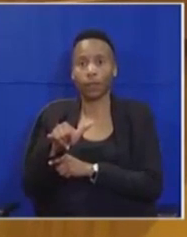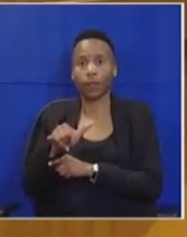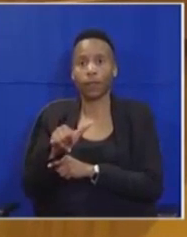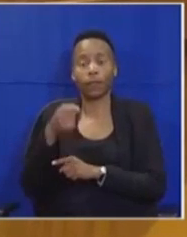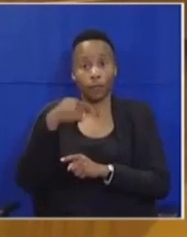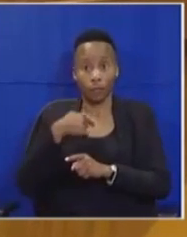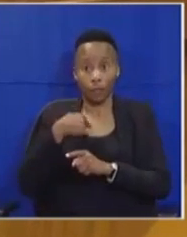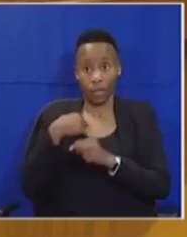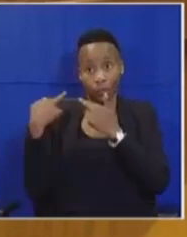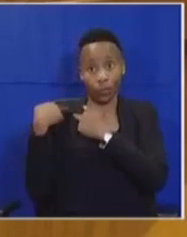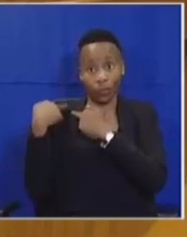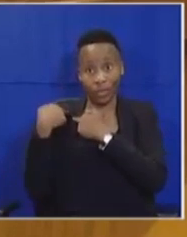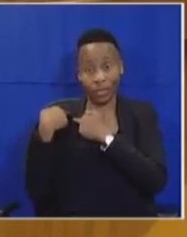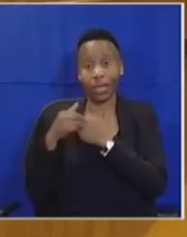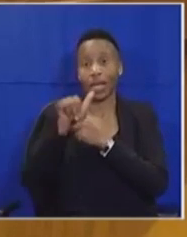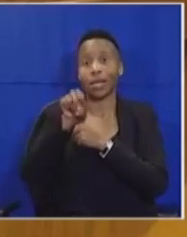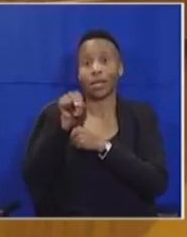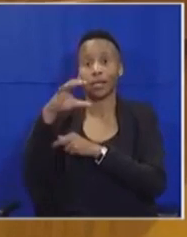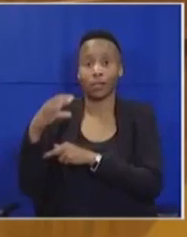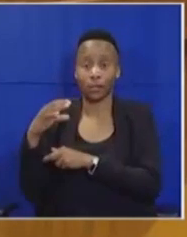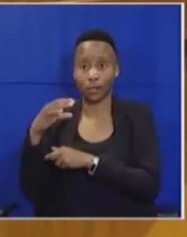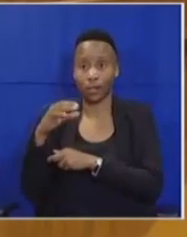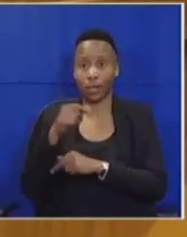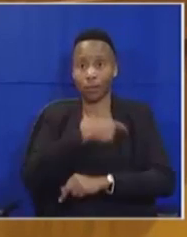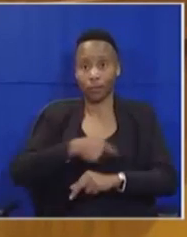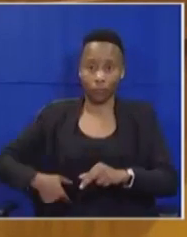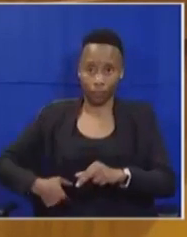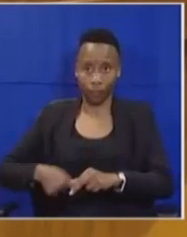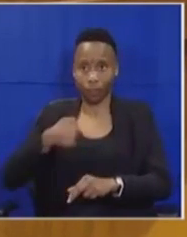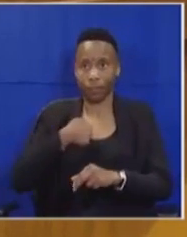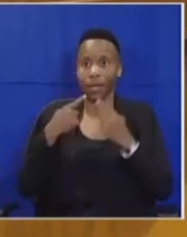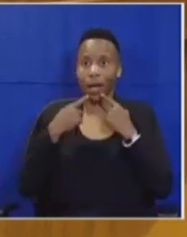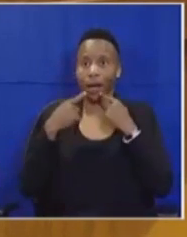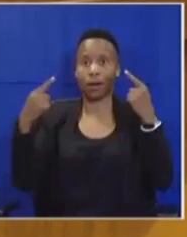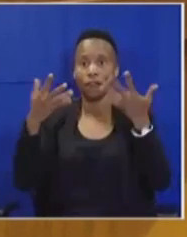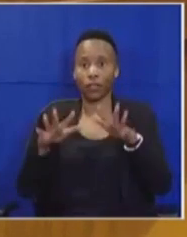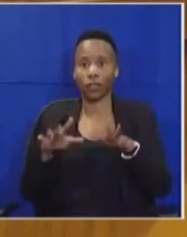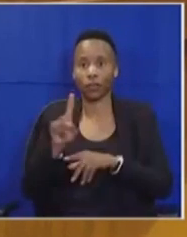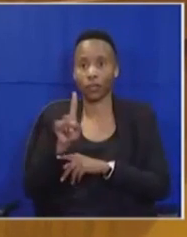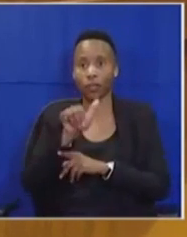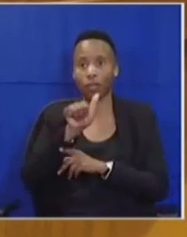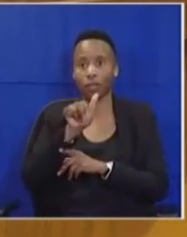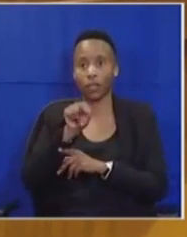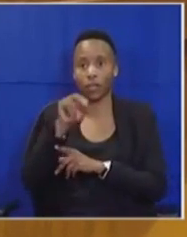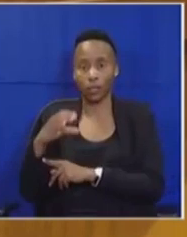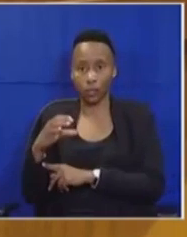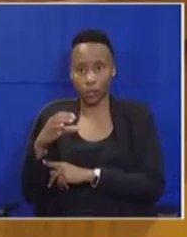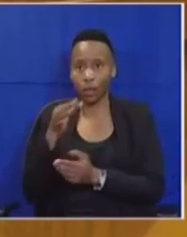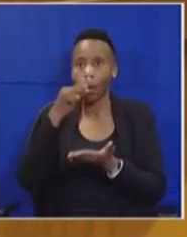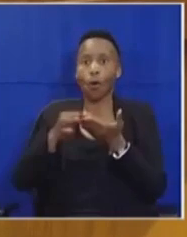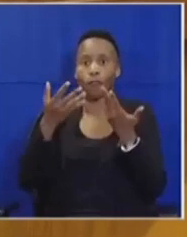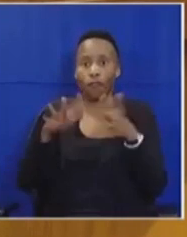National Congress, I announced that the ANC would propose an amendment